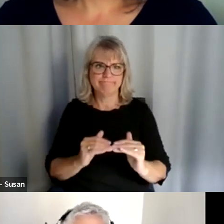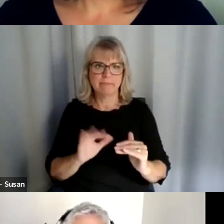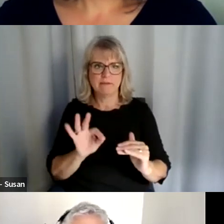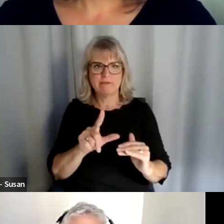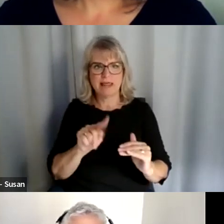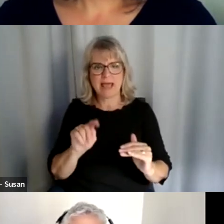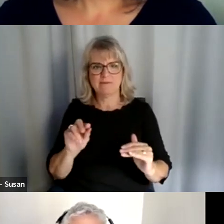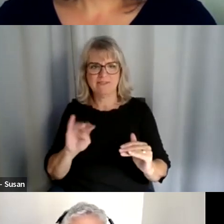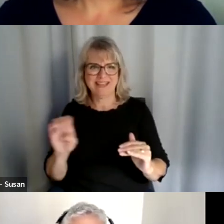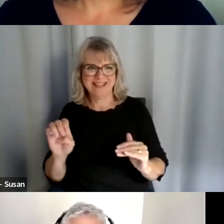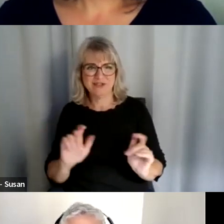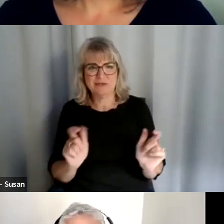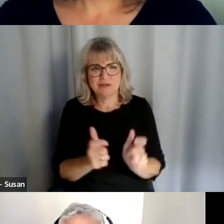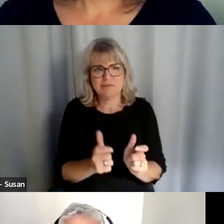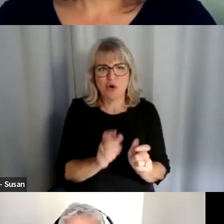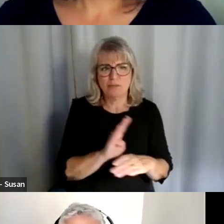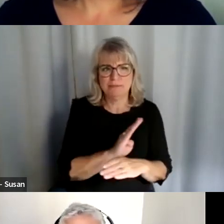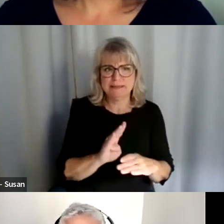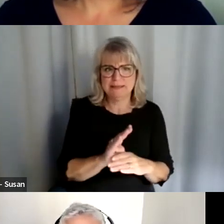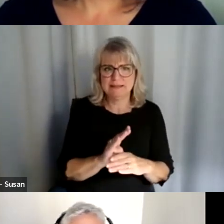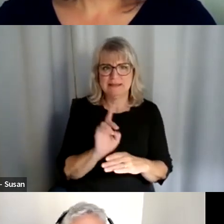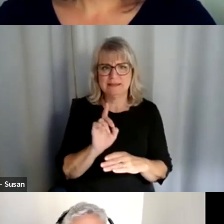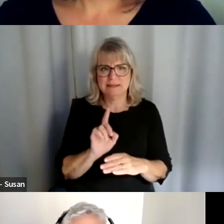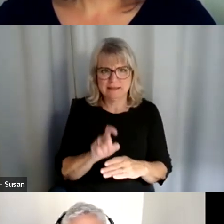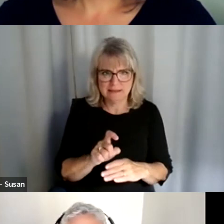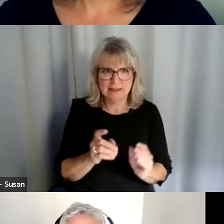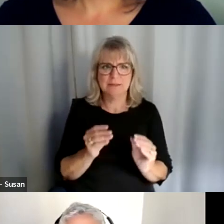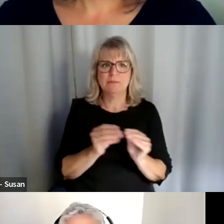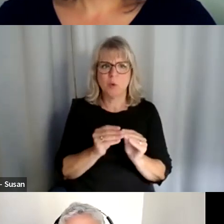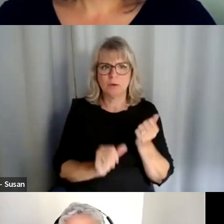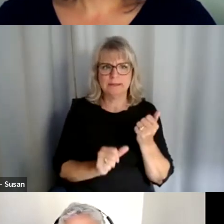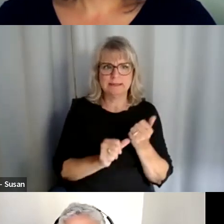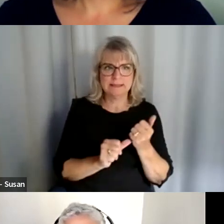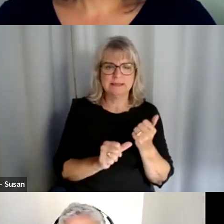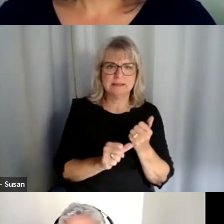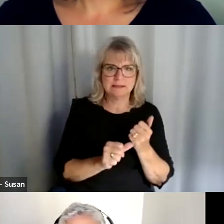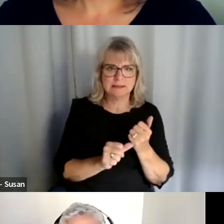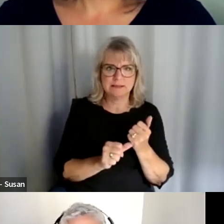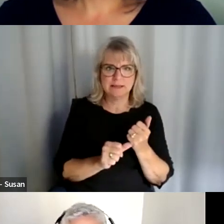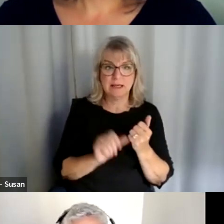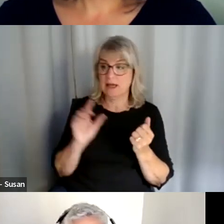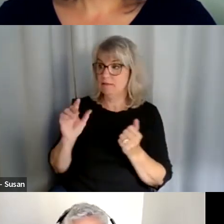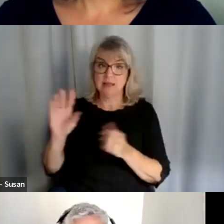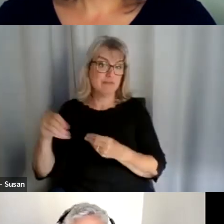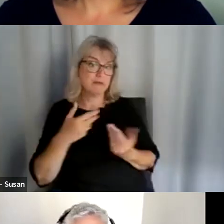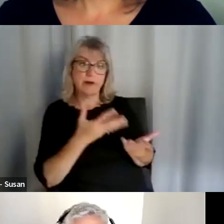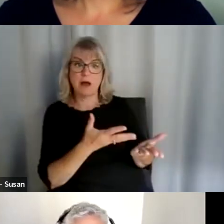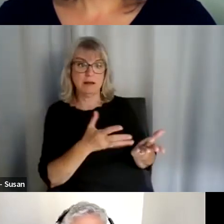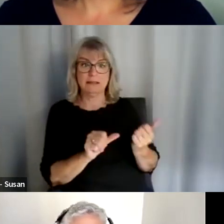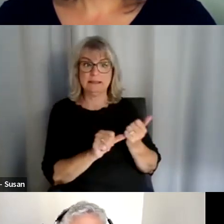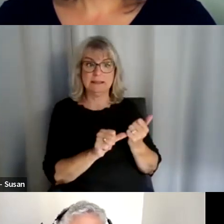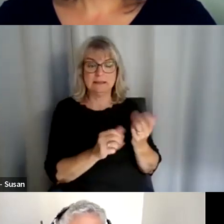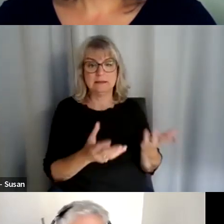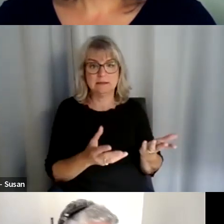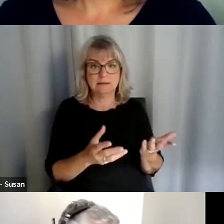so the small guys need a lot of assistance, and they just provide it.